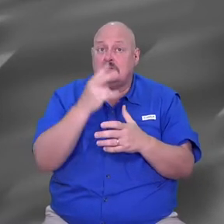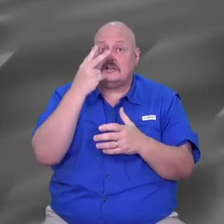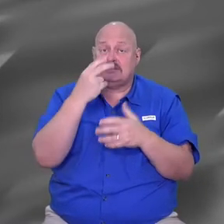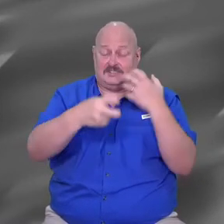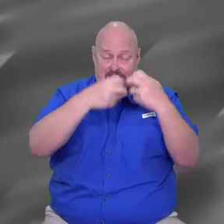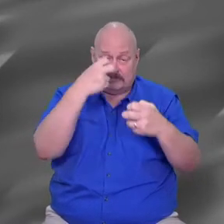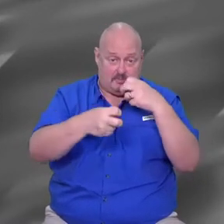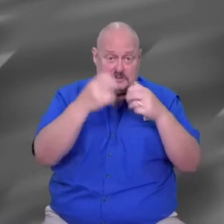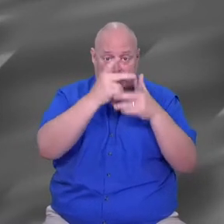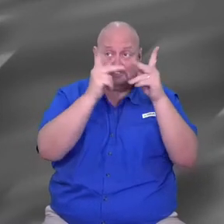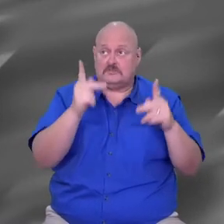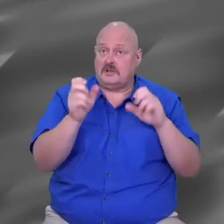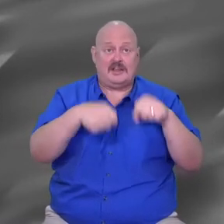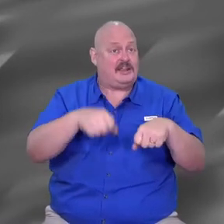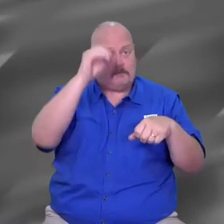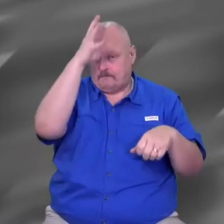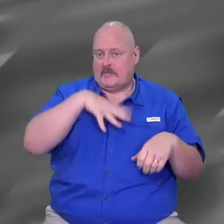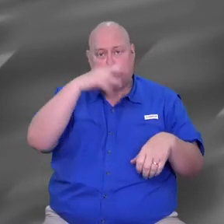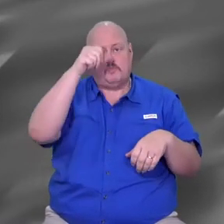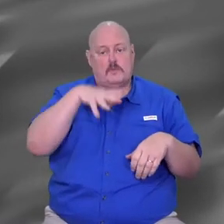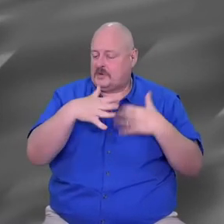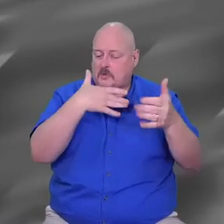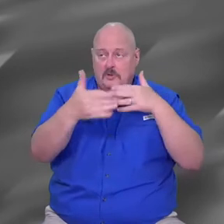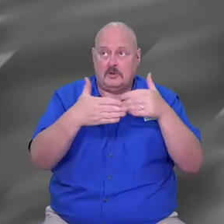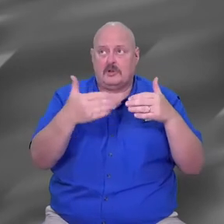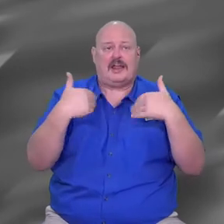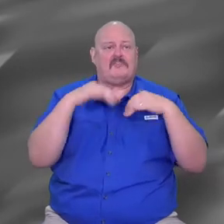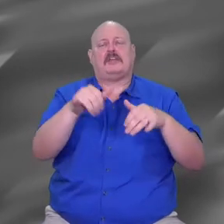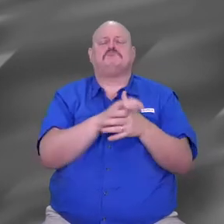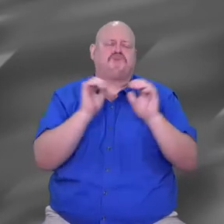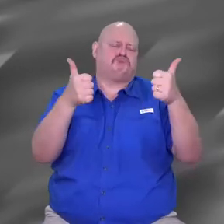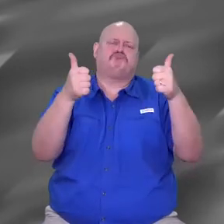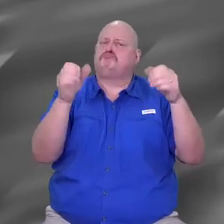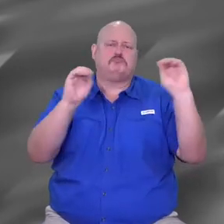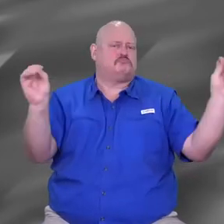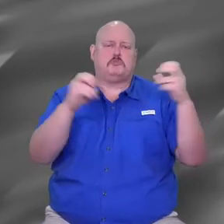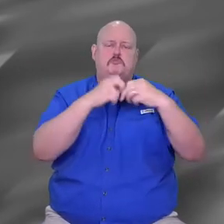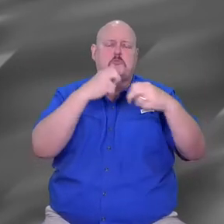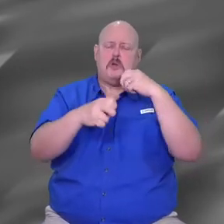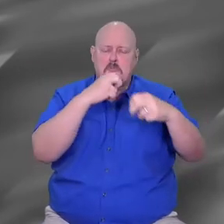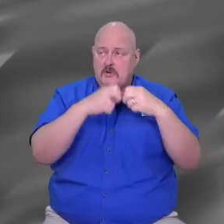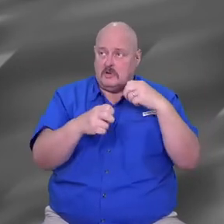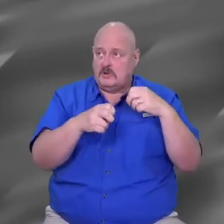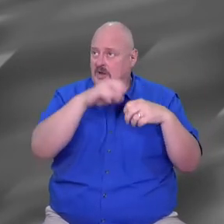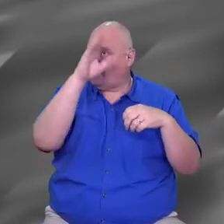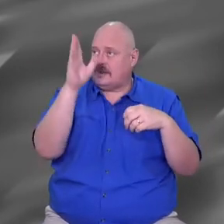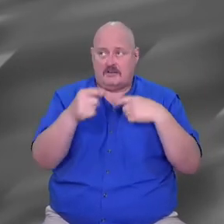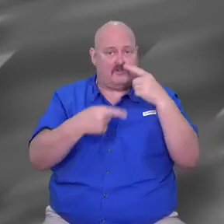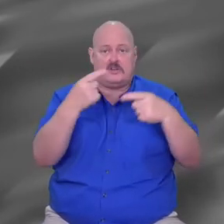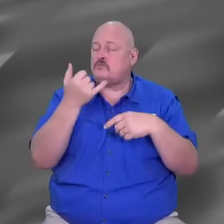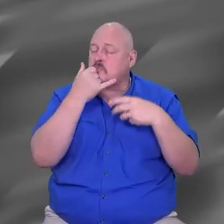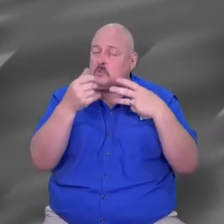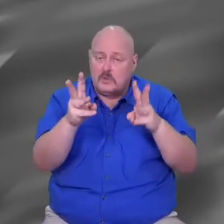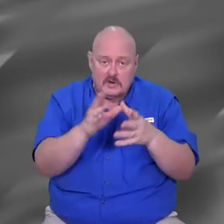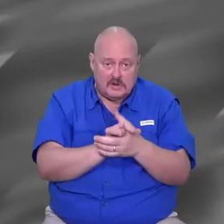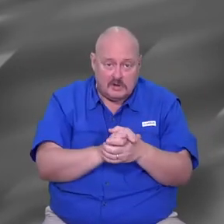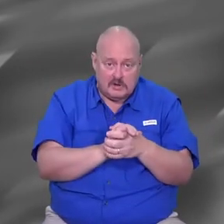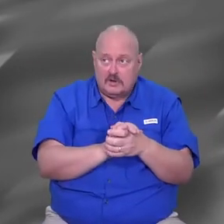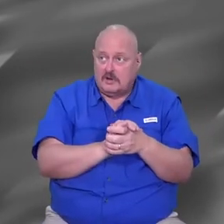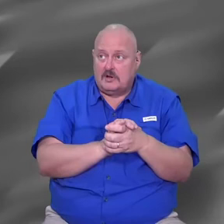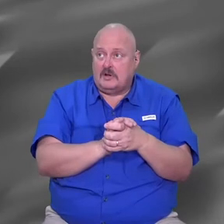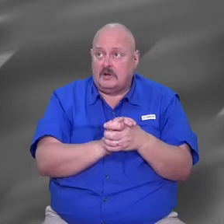problem is somebody, and it can be a man or a woman, saying, I got this. It's not that big a deal. It'll never go the wrong way.